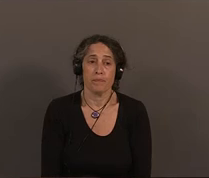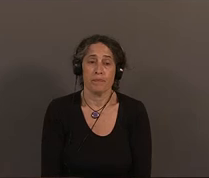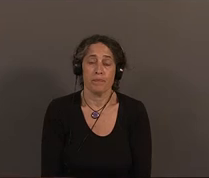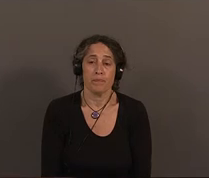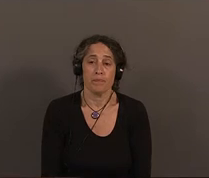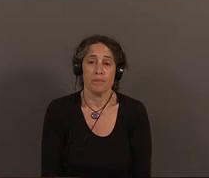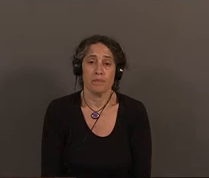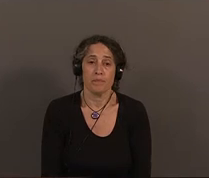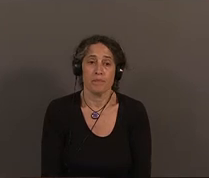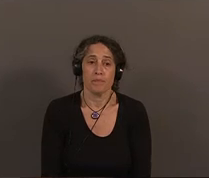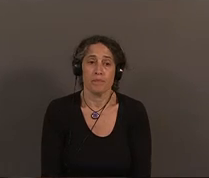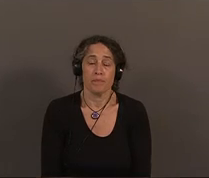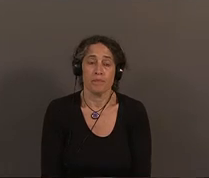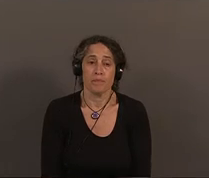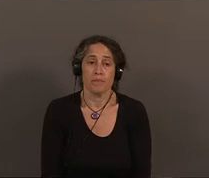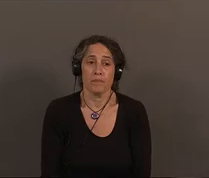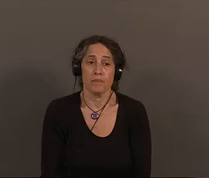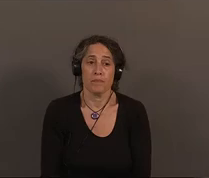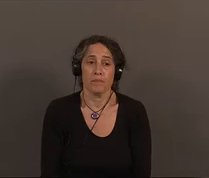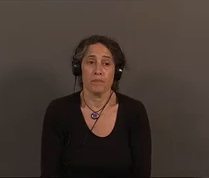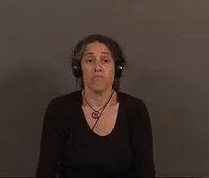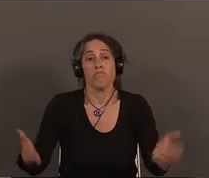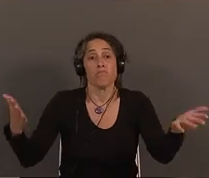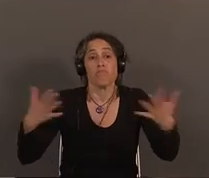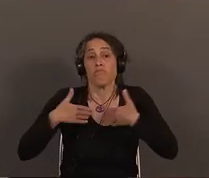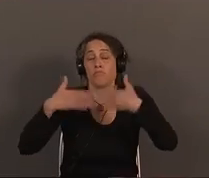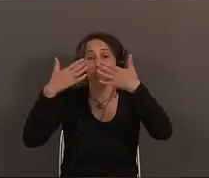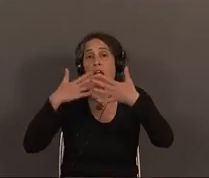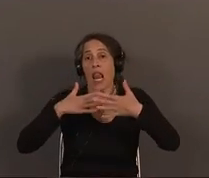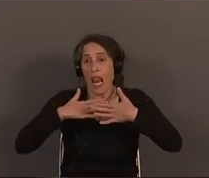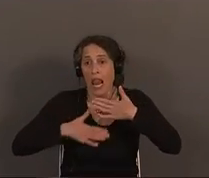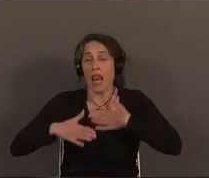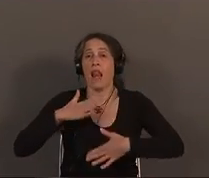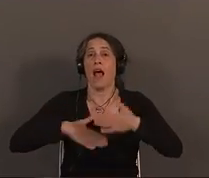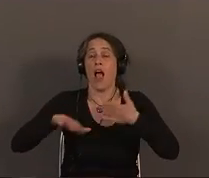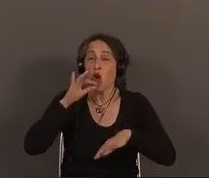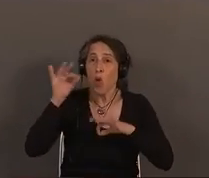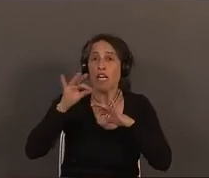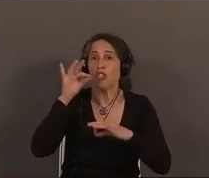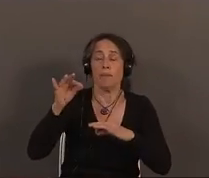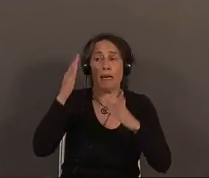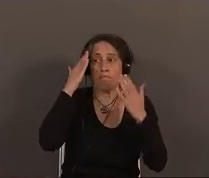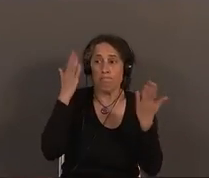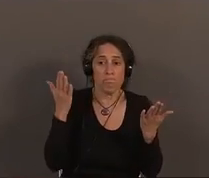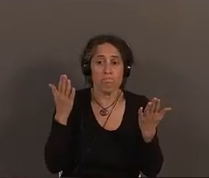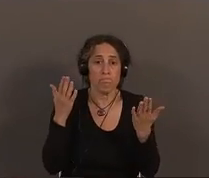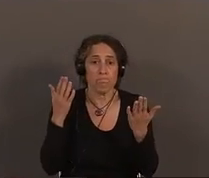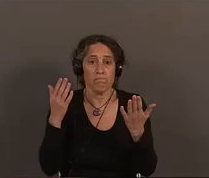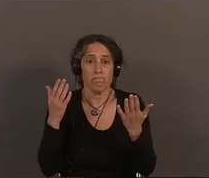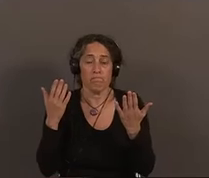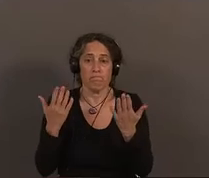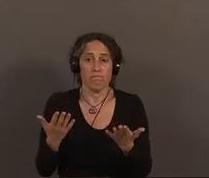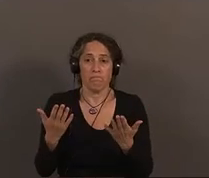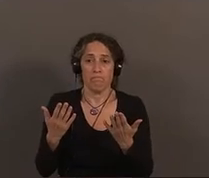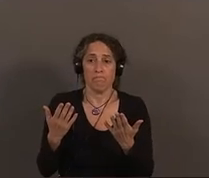discussion, but somehow I don't have any return on my screens here. So all I can see back here, it's